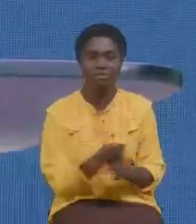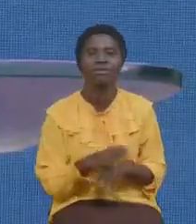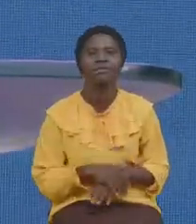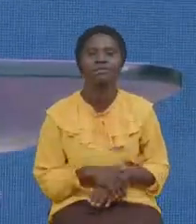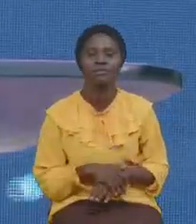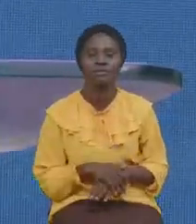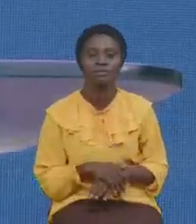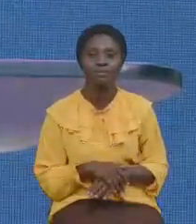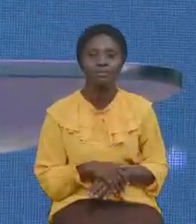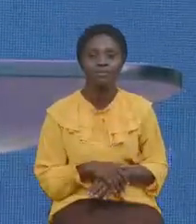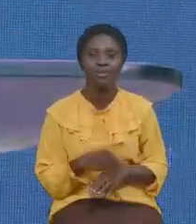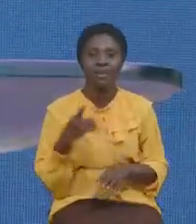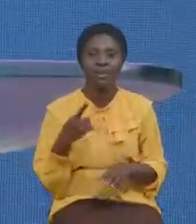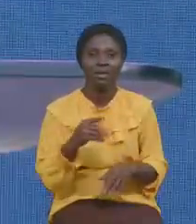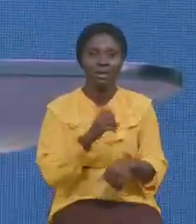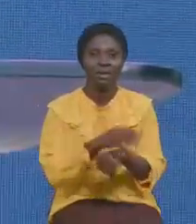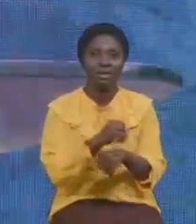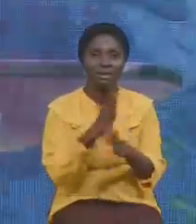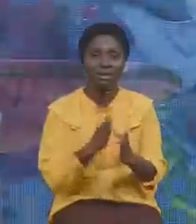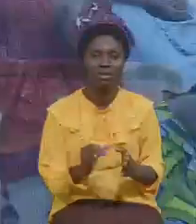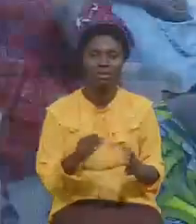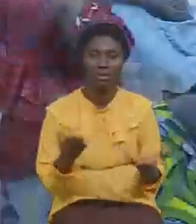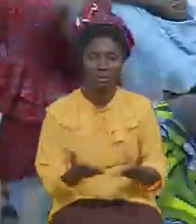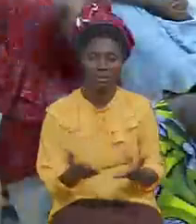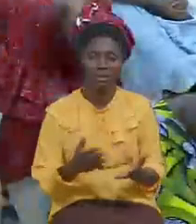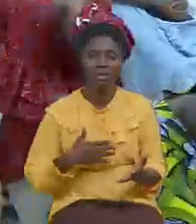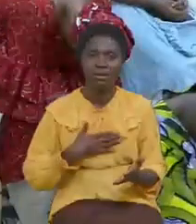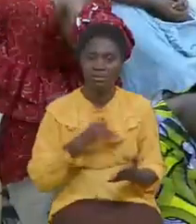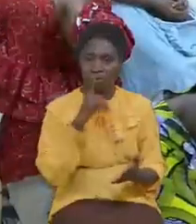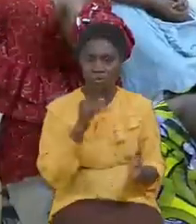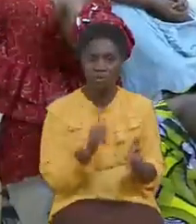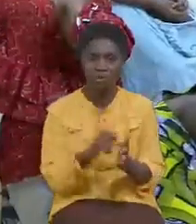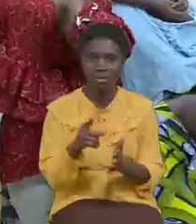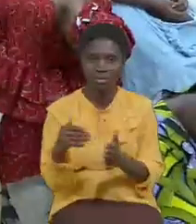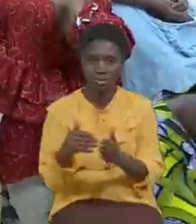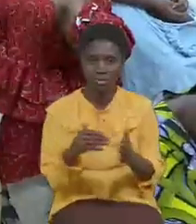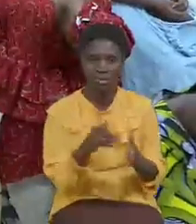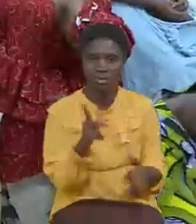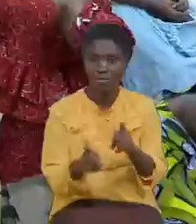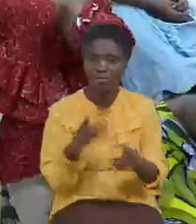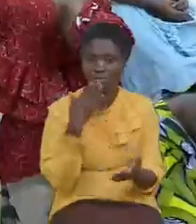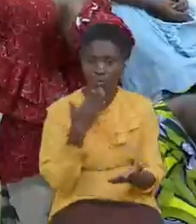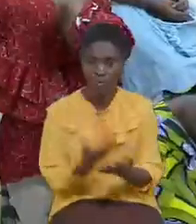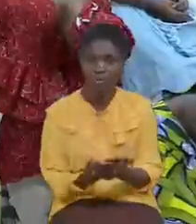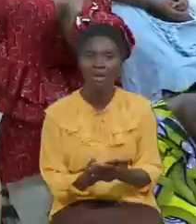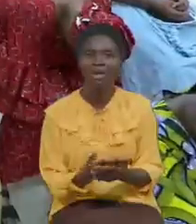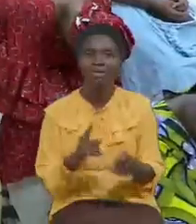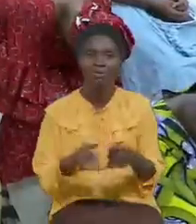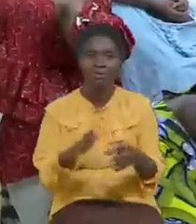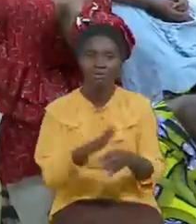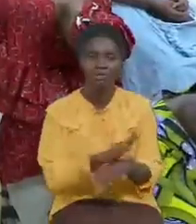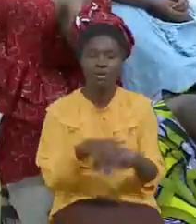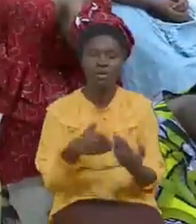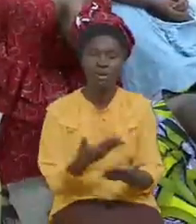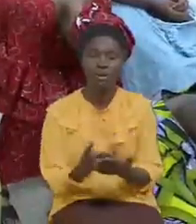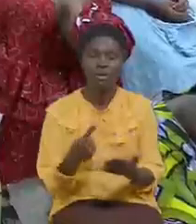Alpha location, make sure you guide the people, fill all the details in all the hall at the gallery, hall one,